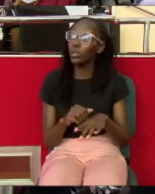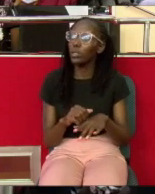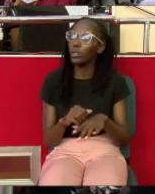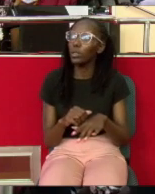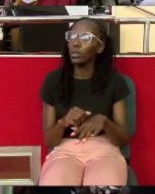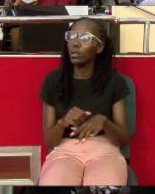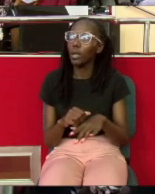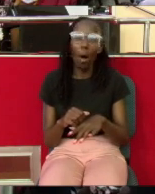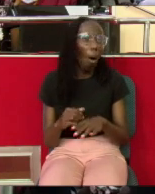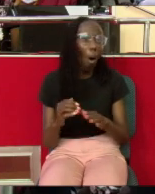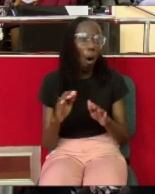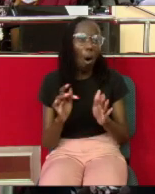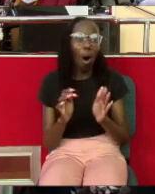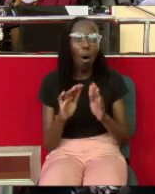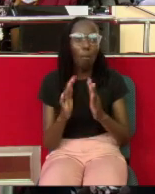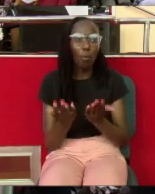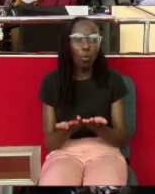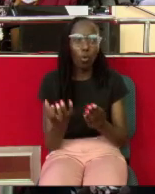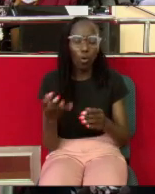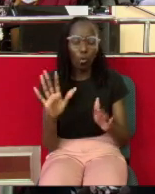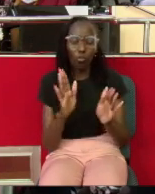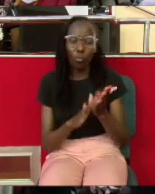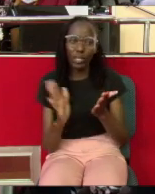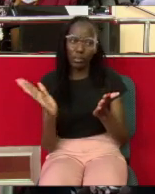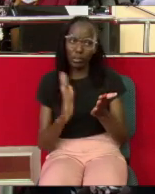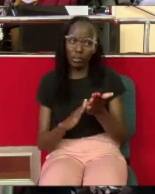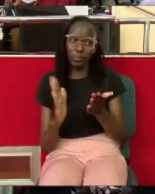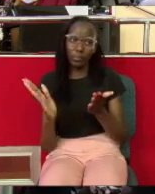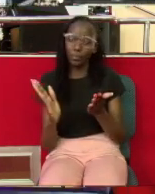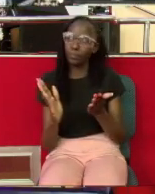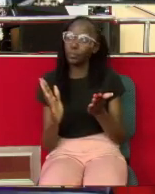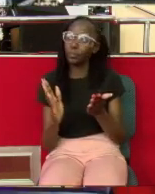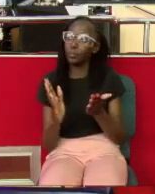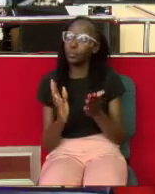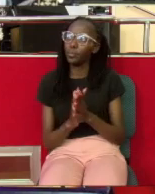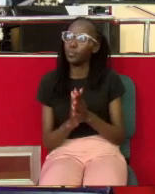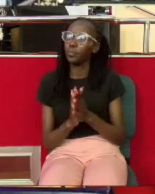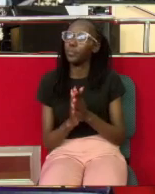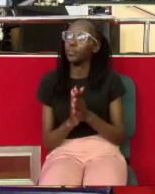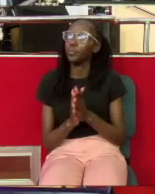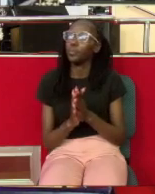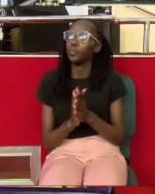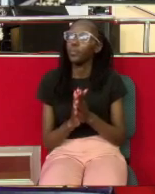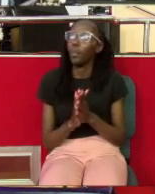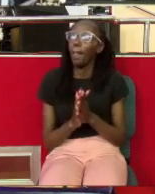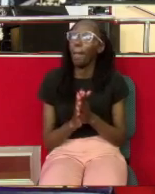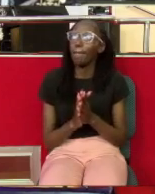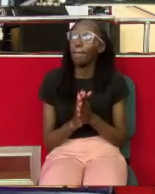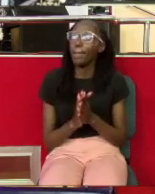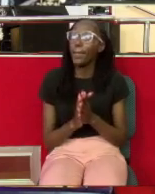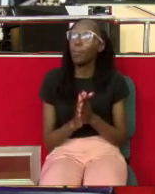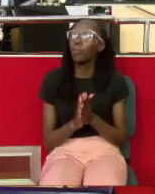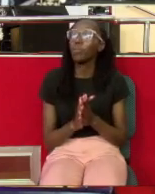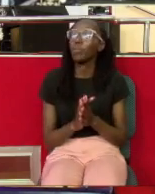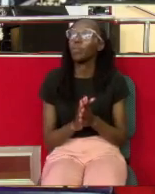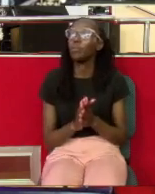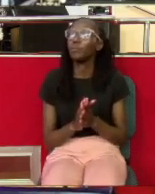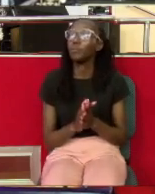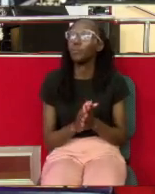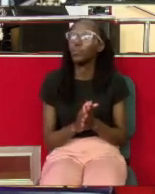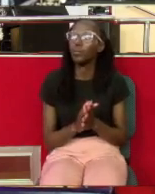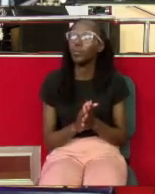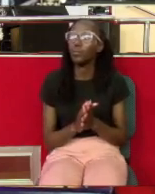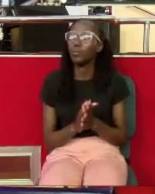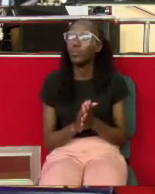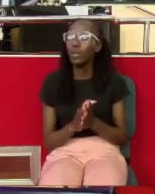of praise. Ikimaanisha kitabu cha furaha. It can also be called book